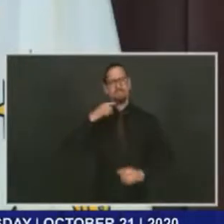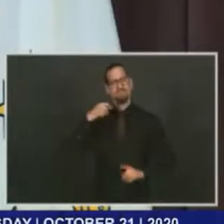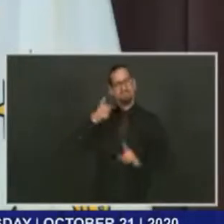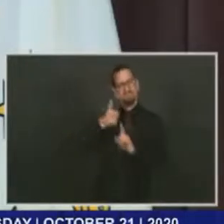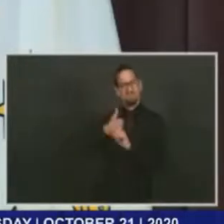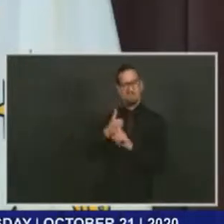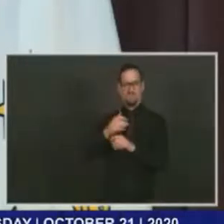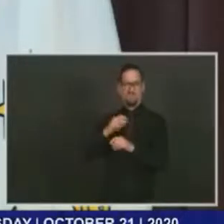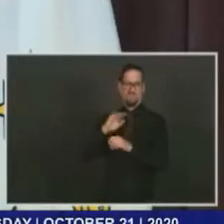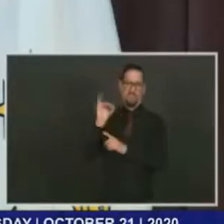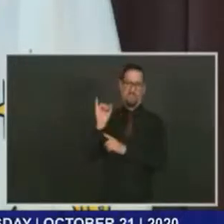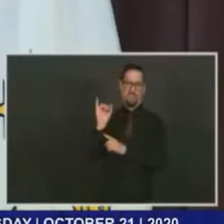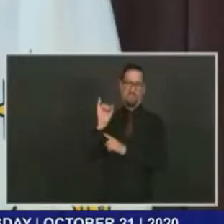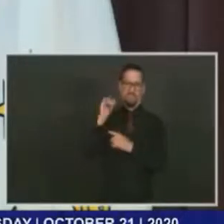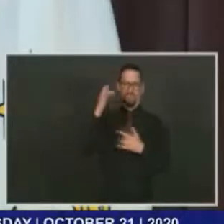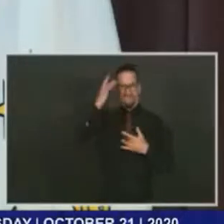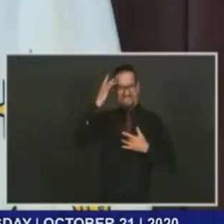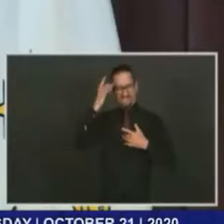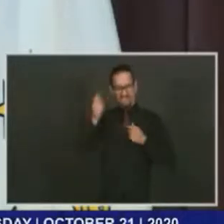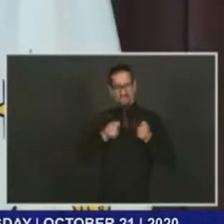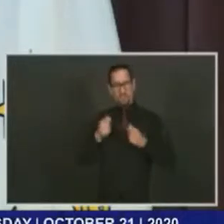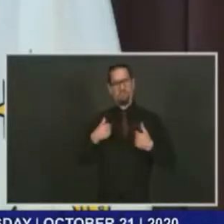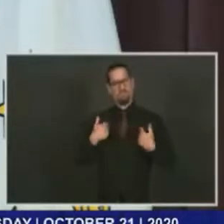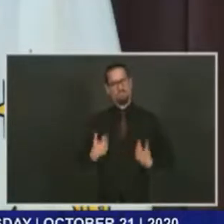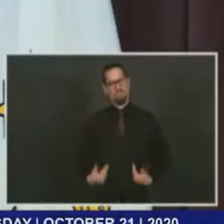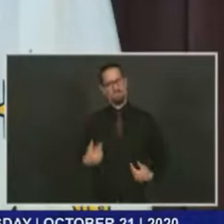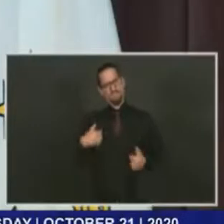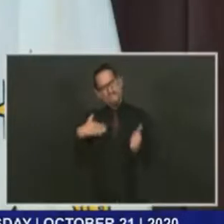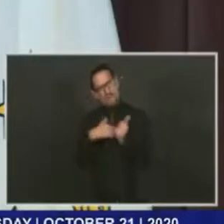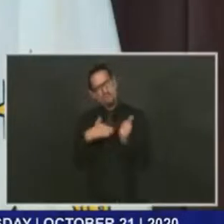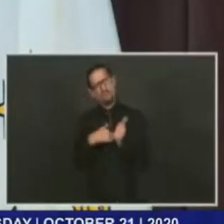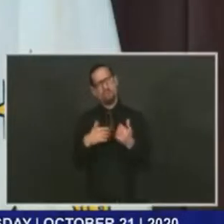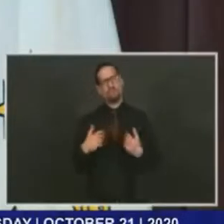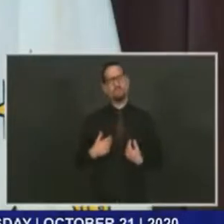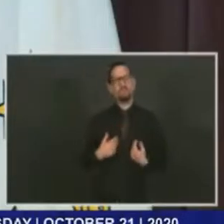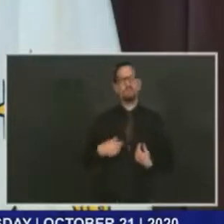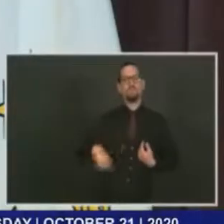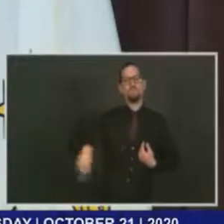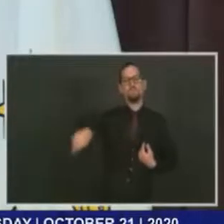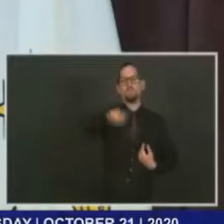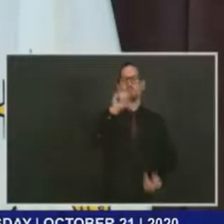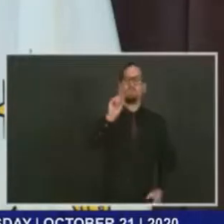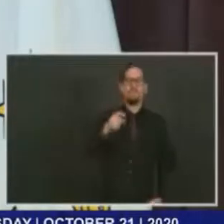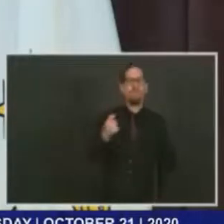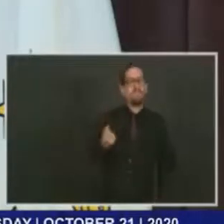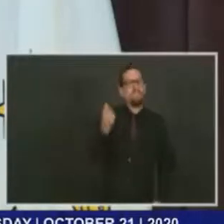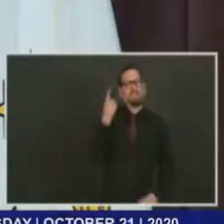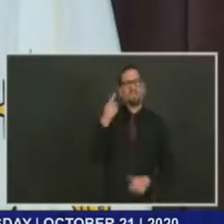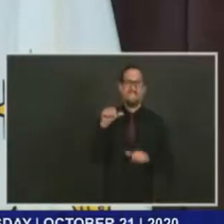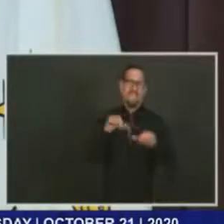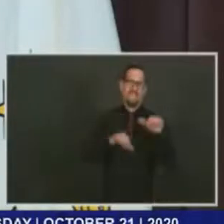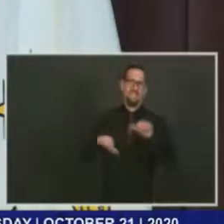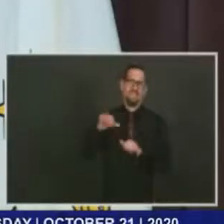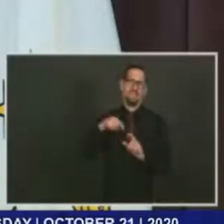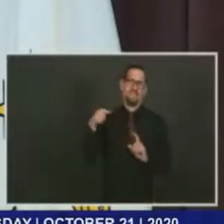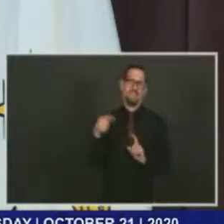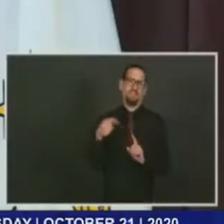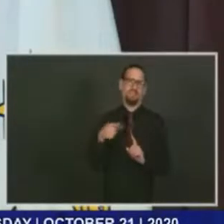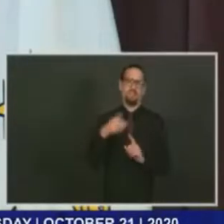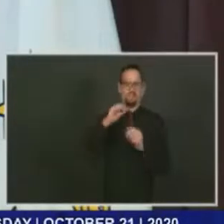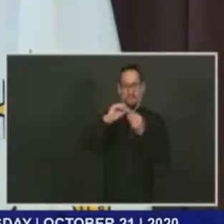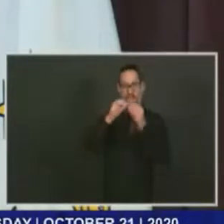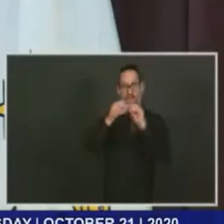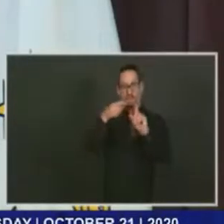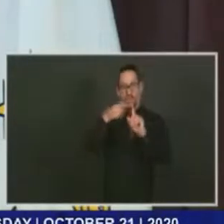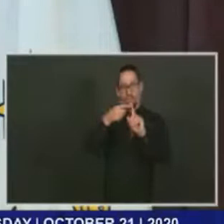to continue to make sure that you have the science and the understanding behind why we're saying what is